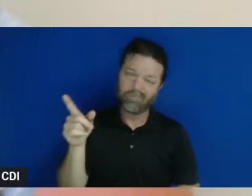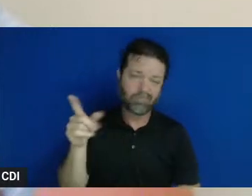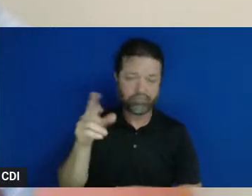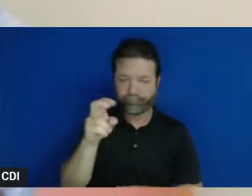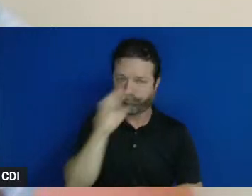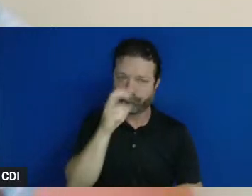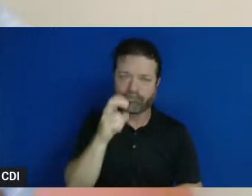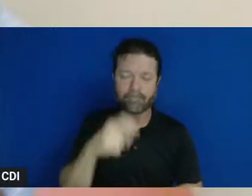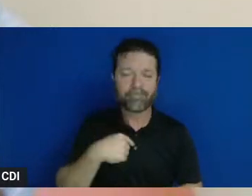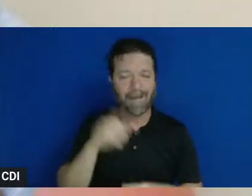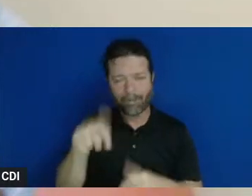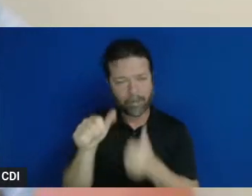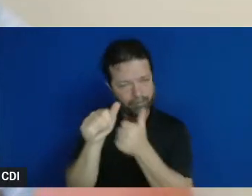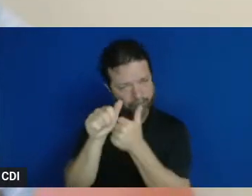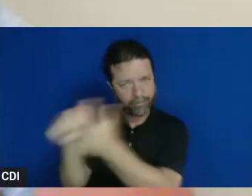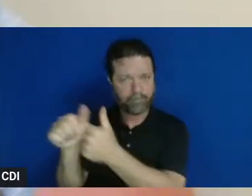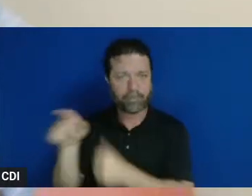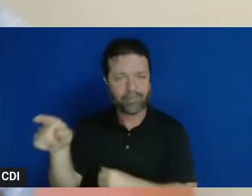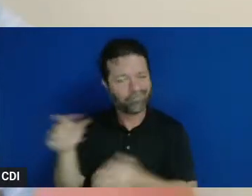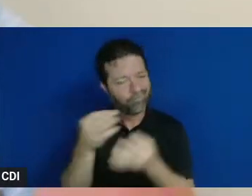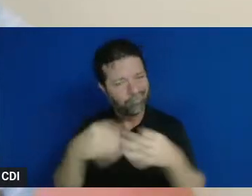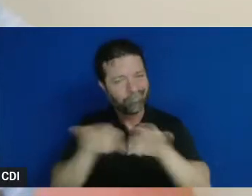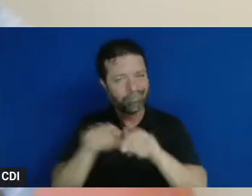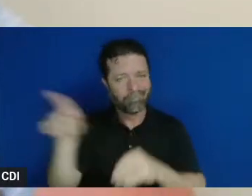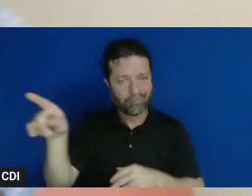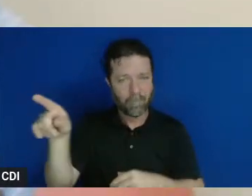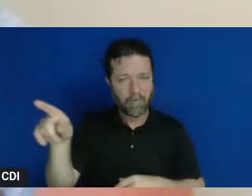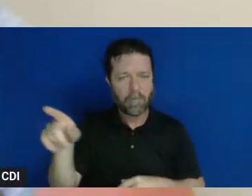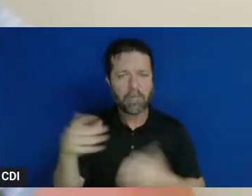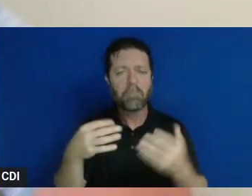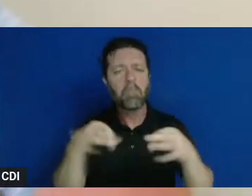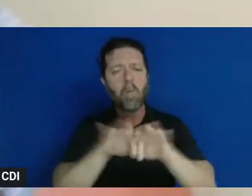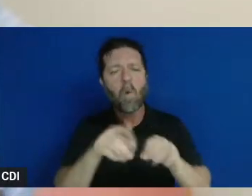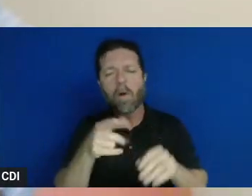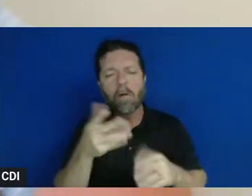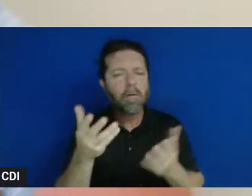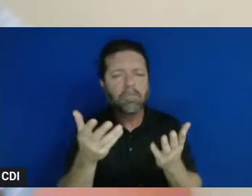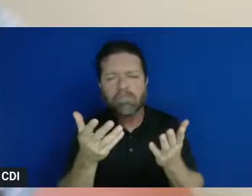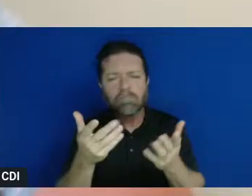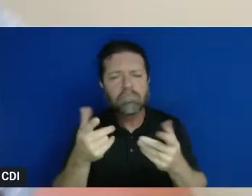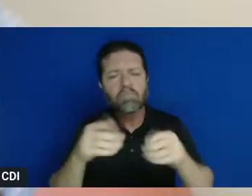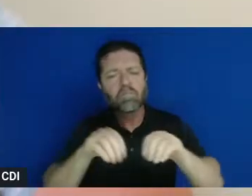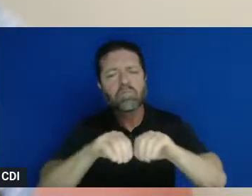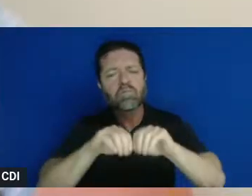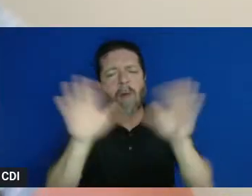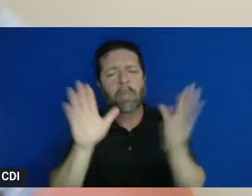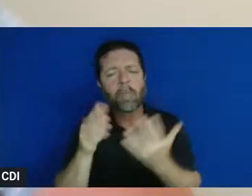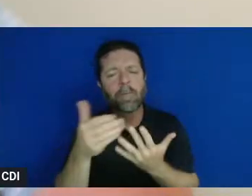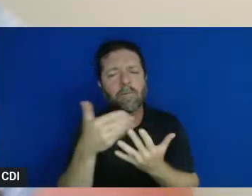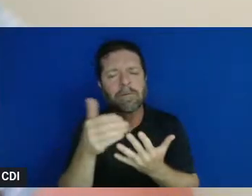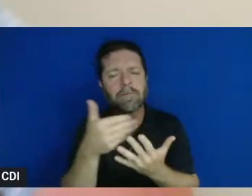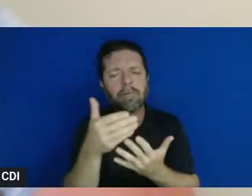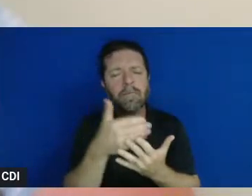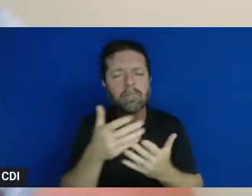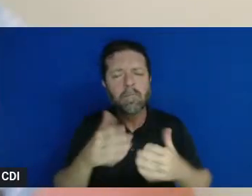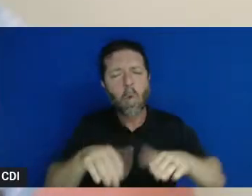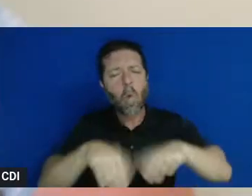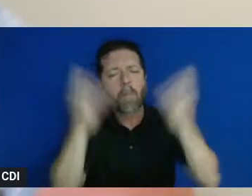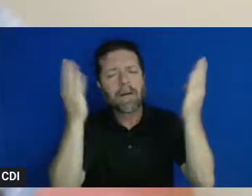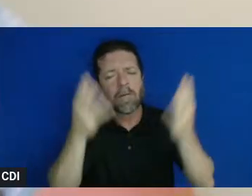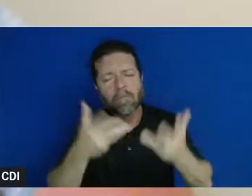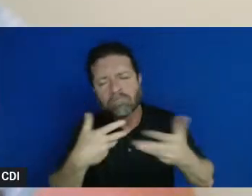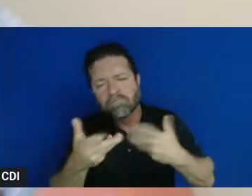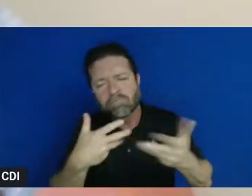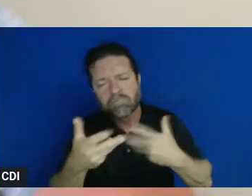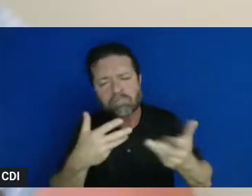to be transparent, be aware from the beginning, but also be transparent with our team so we can help out as much